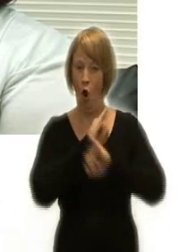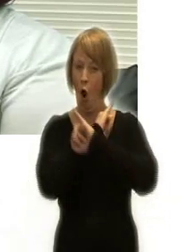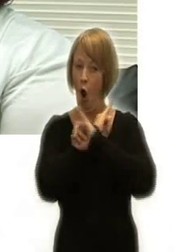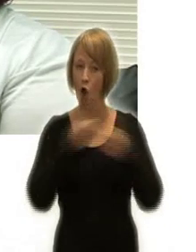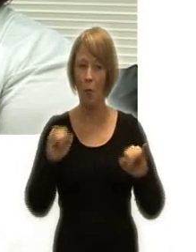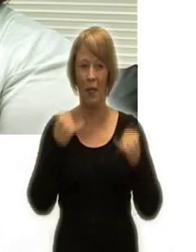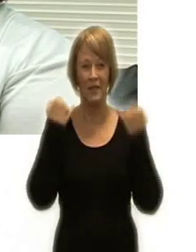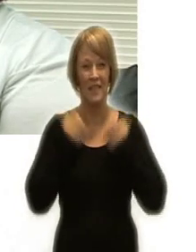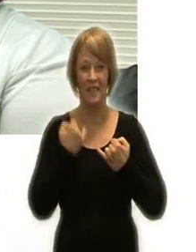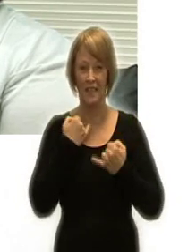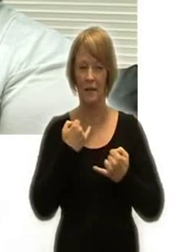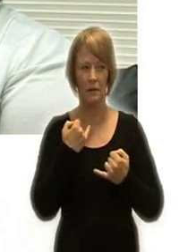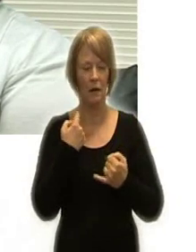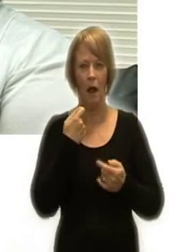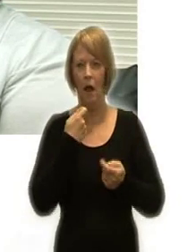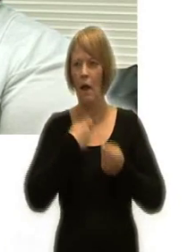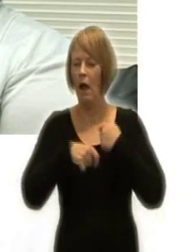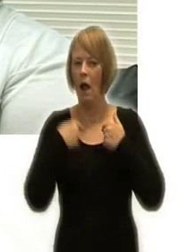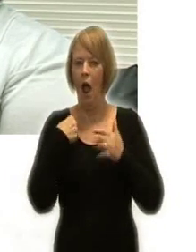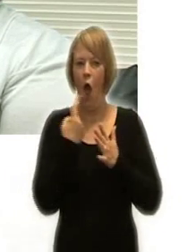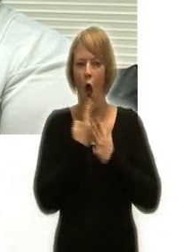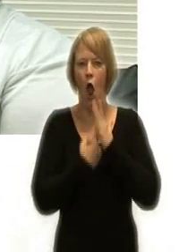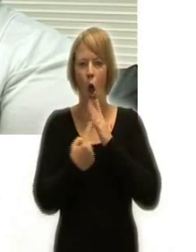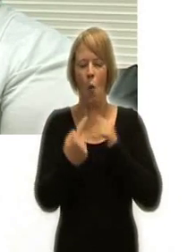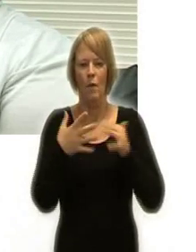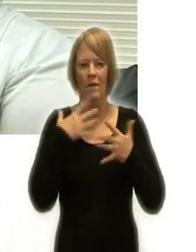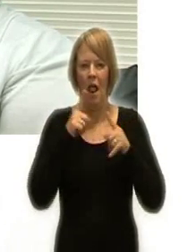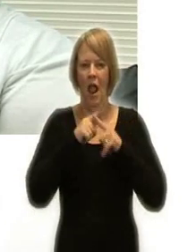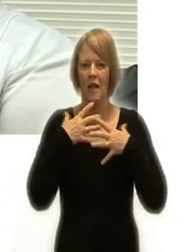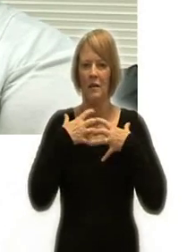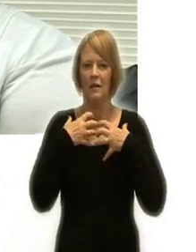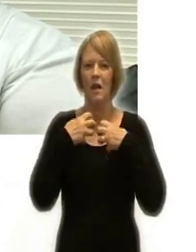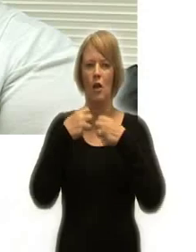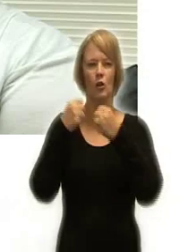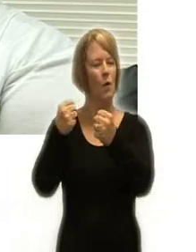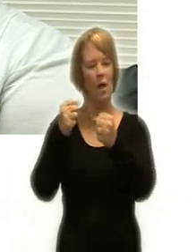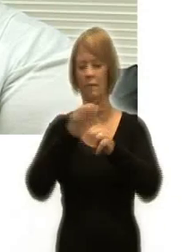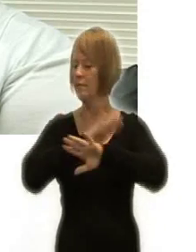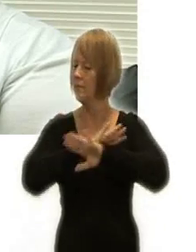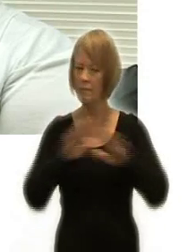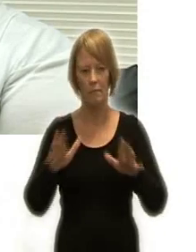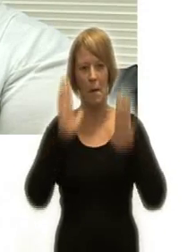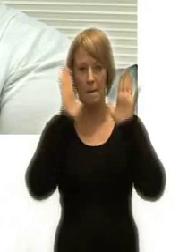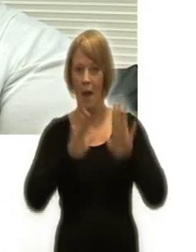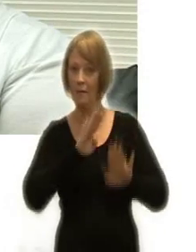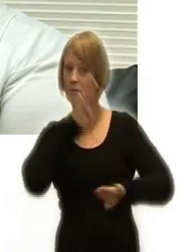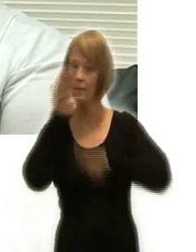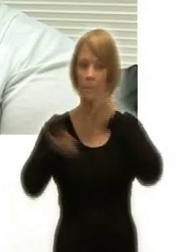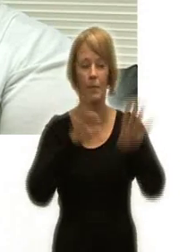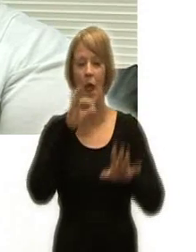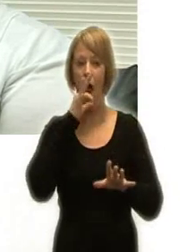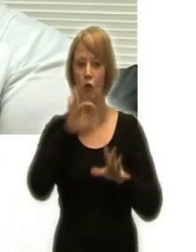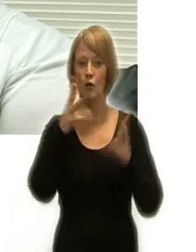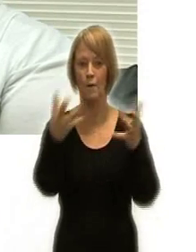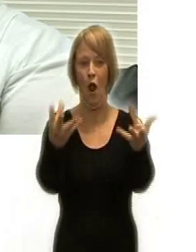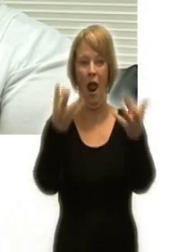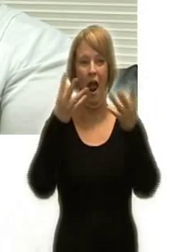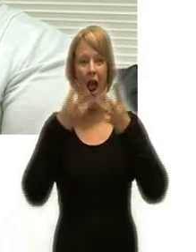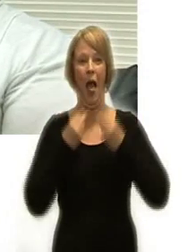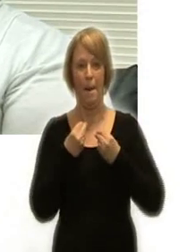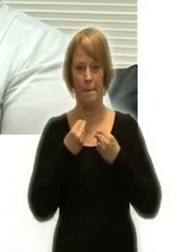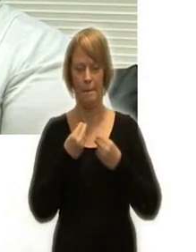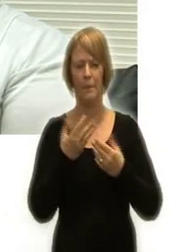that's the horrible thing about this disease, is it makes you alone and it takes that away from